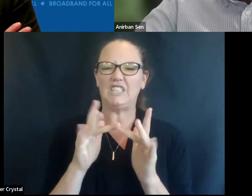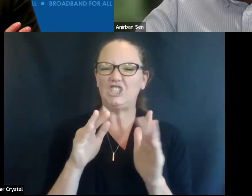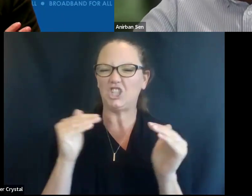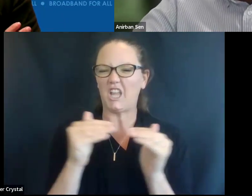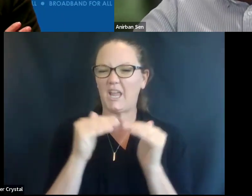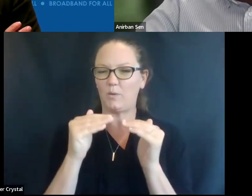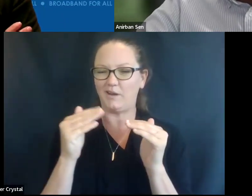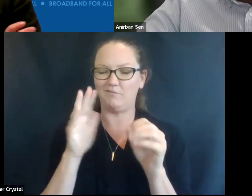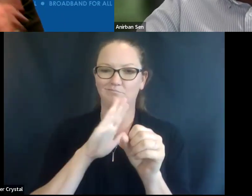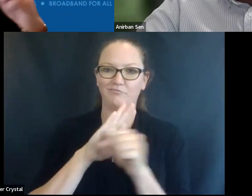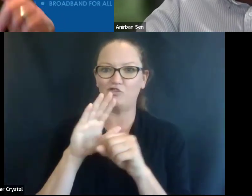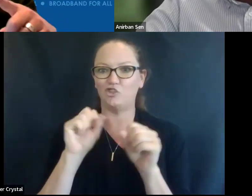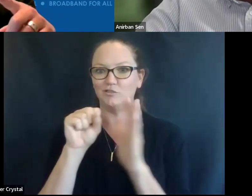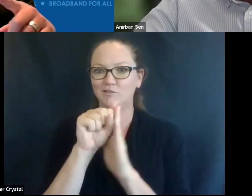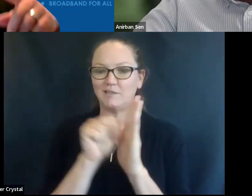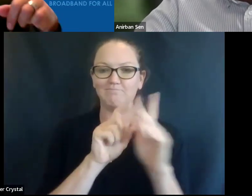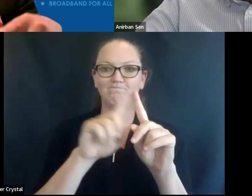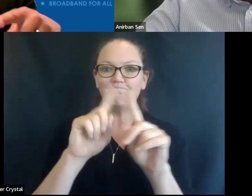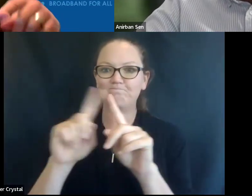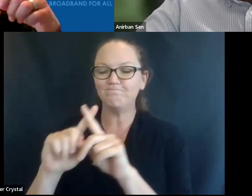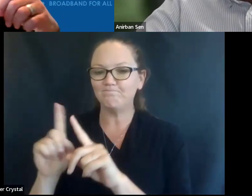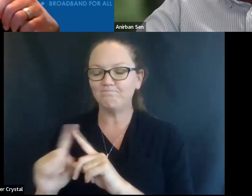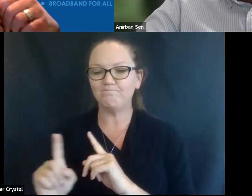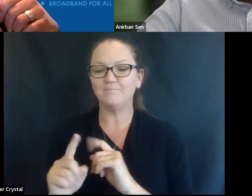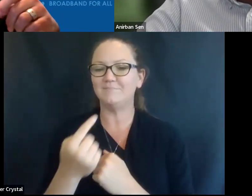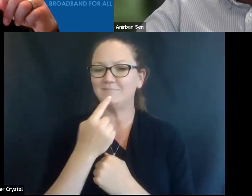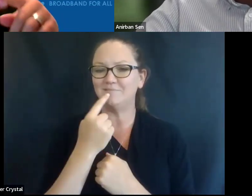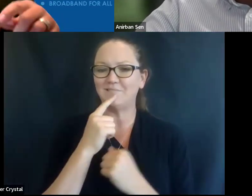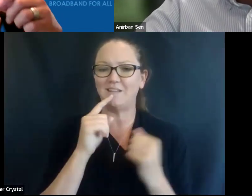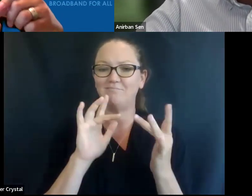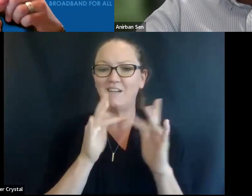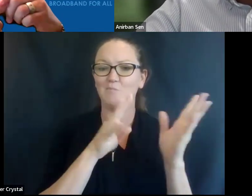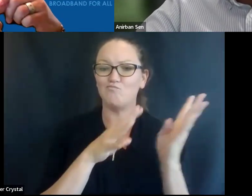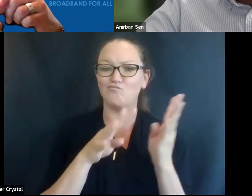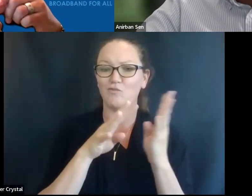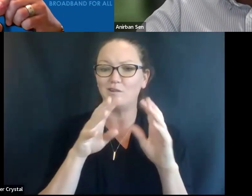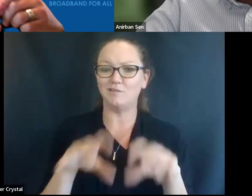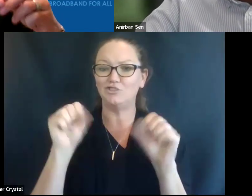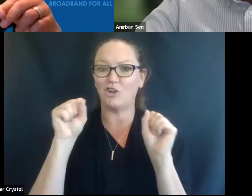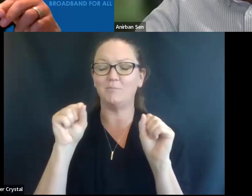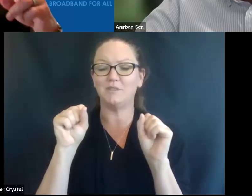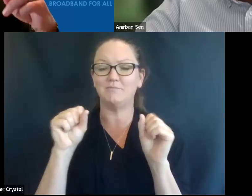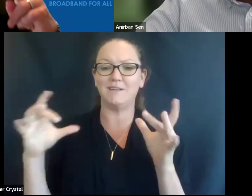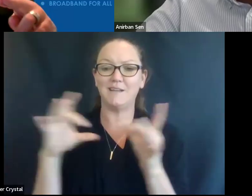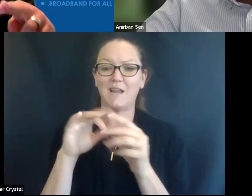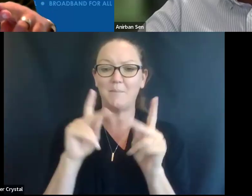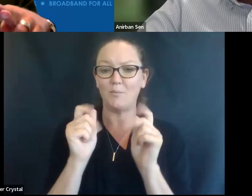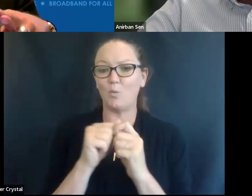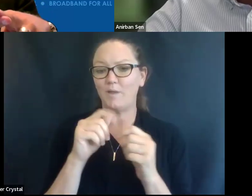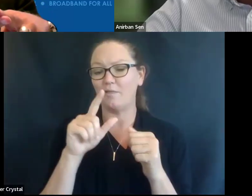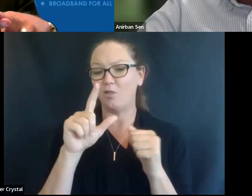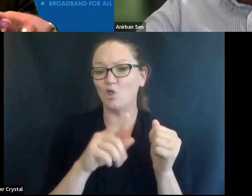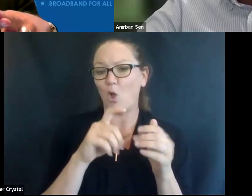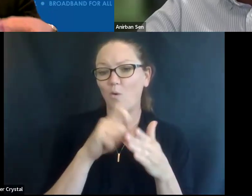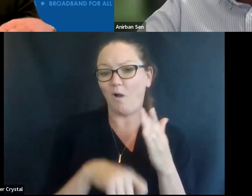that, when it comes to broadband adoption and connecting people to low cost service offers